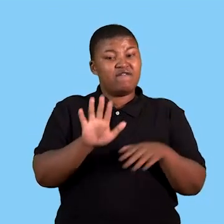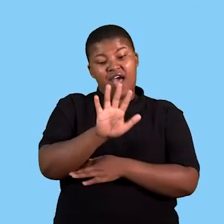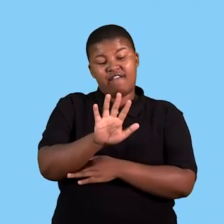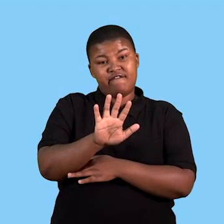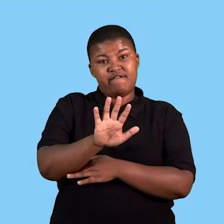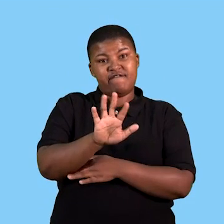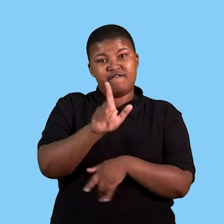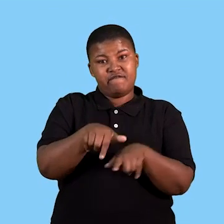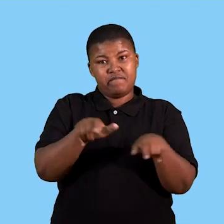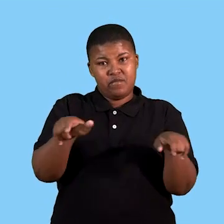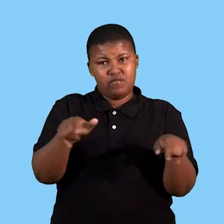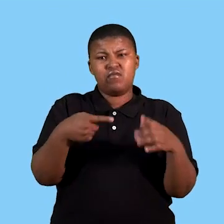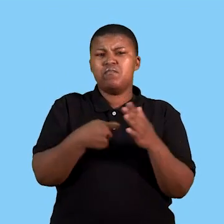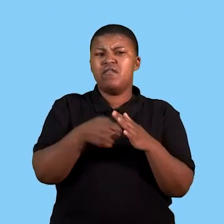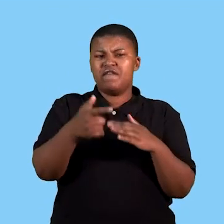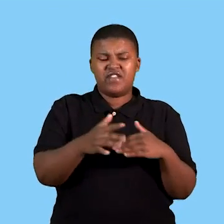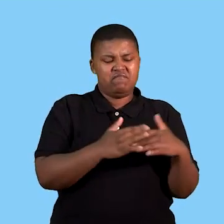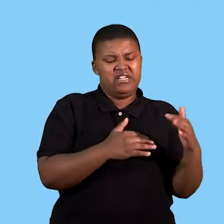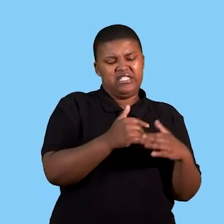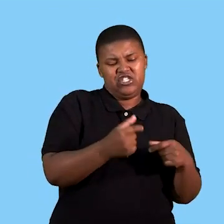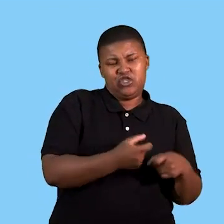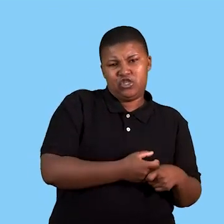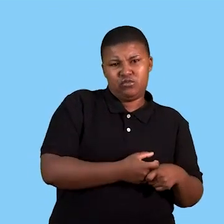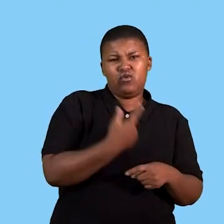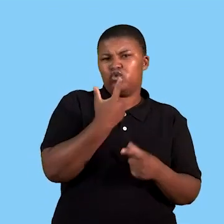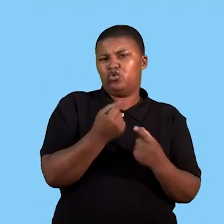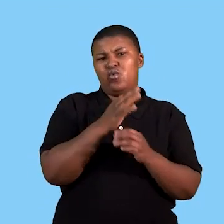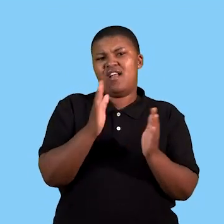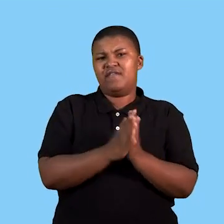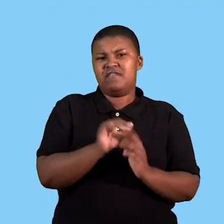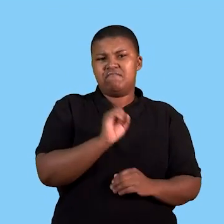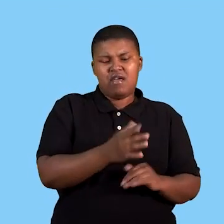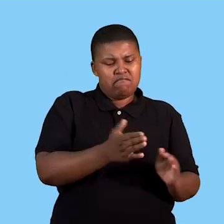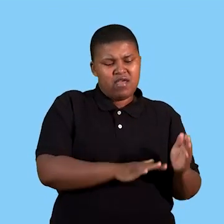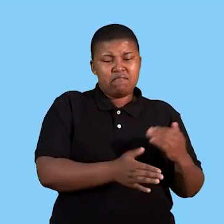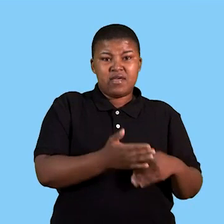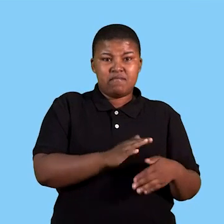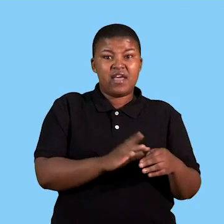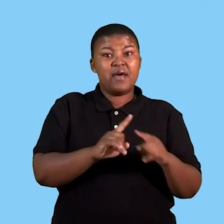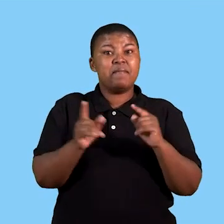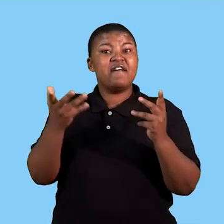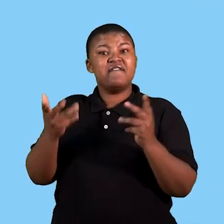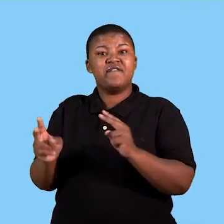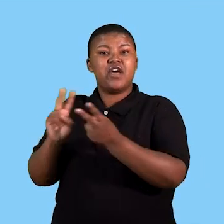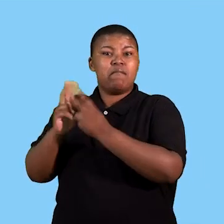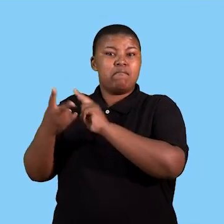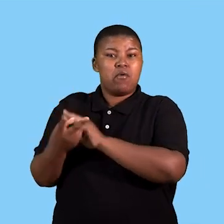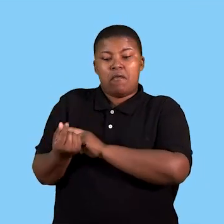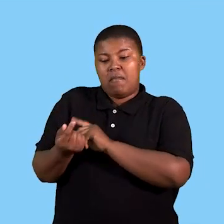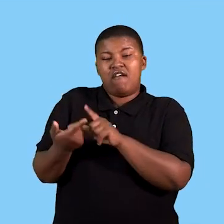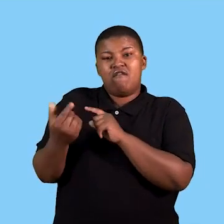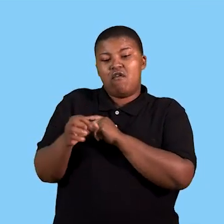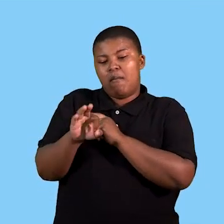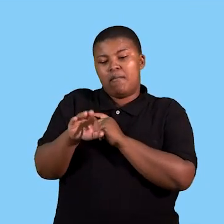a small building where she does all her baking and packaging. She had to take out a loan from Fast Bank, and